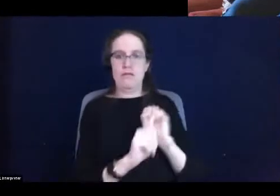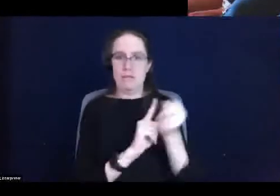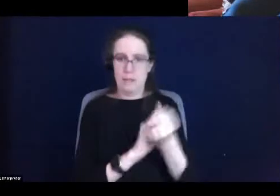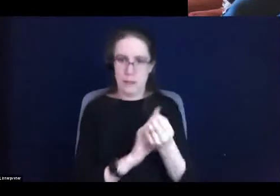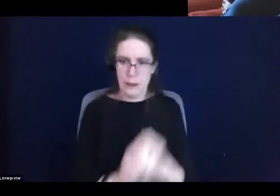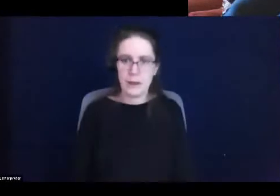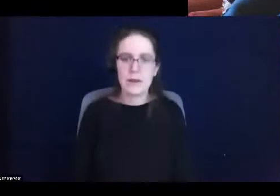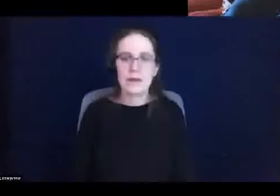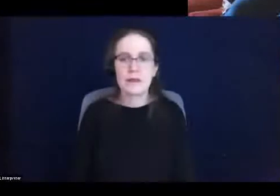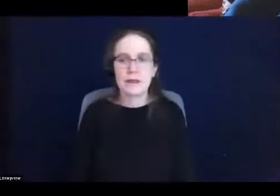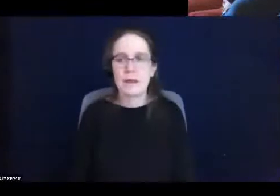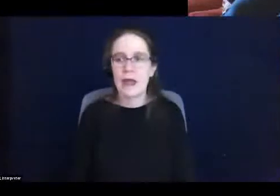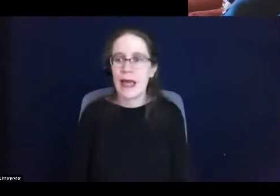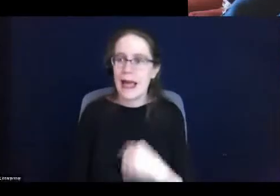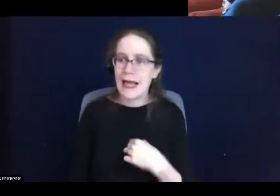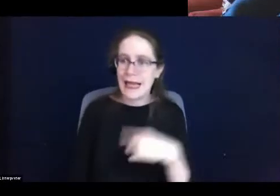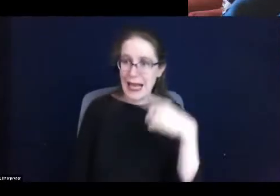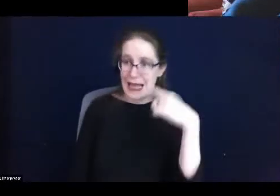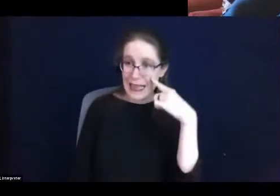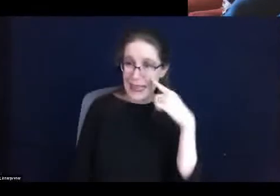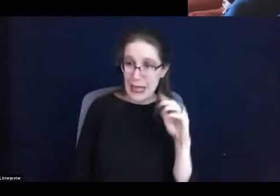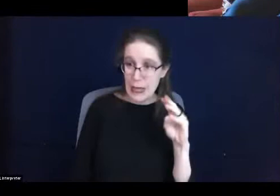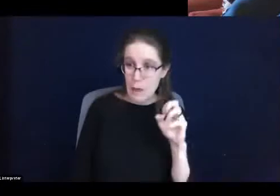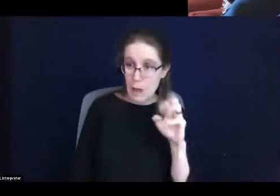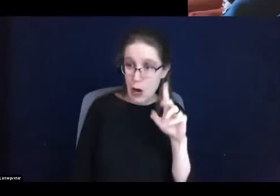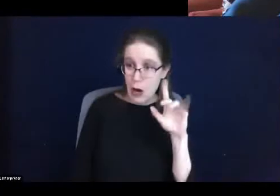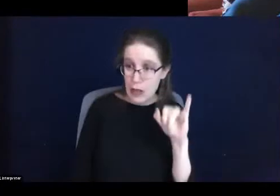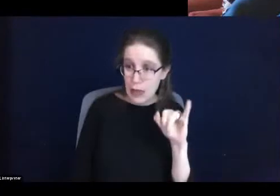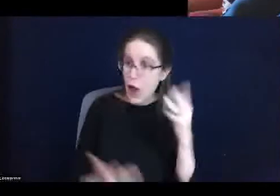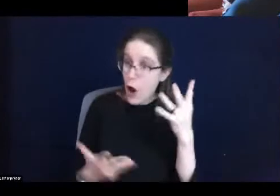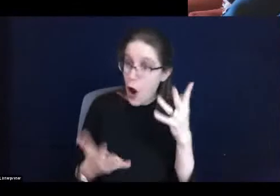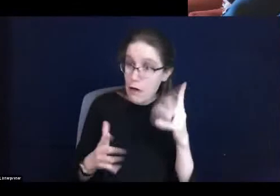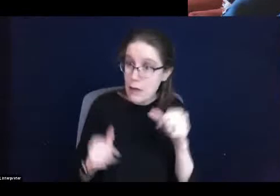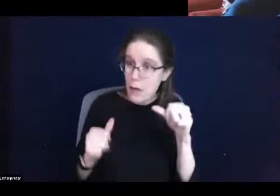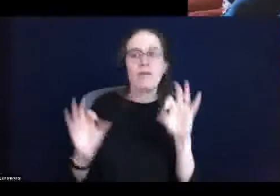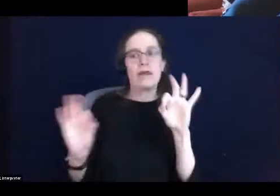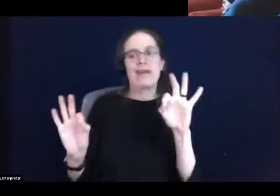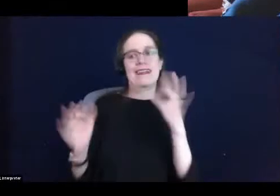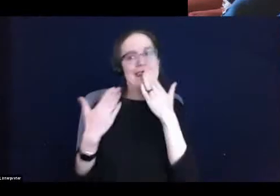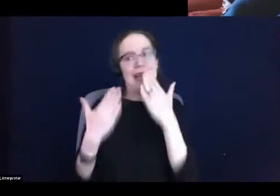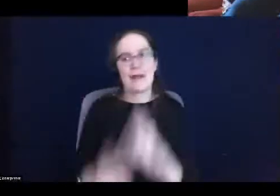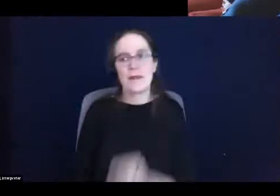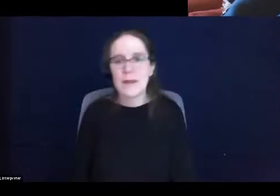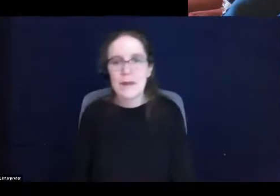And I think Marley is going to put that resource. Oh, she already did. Thanks, Marley.